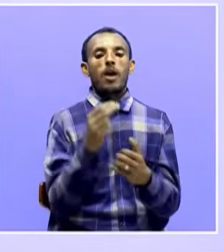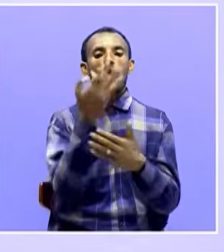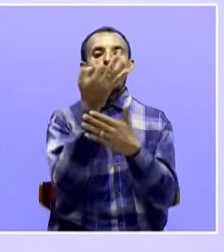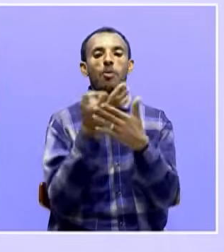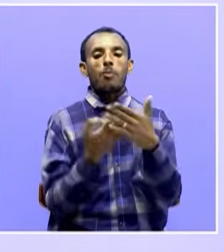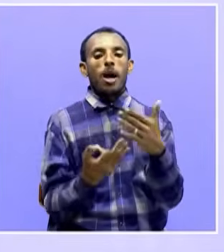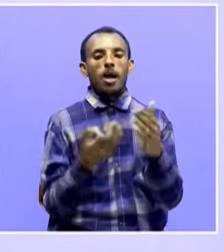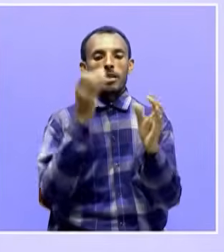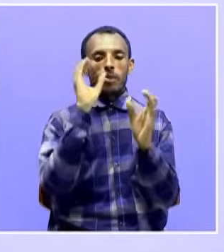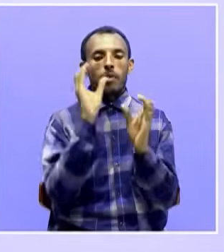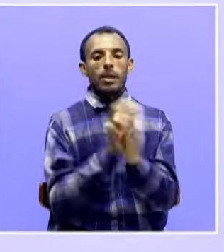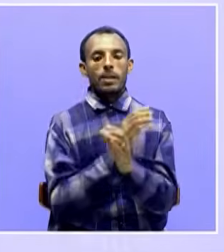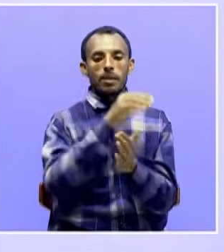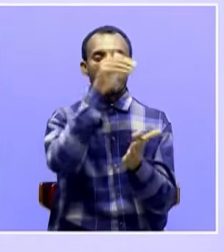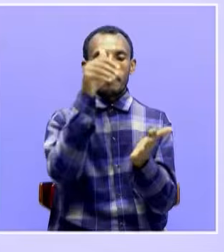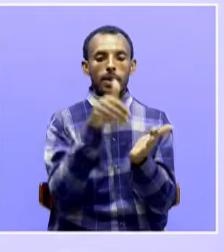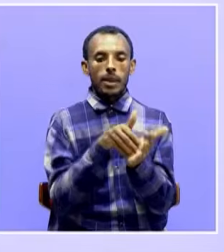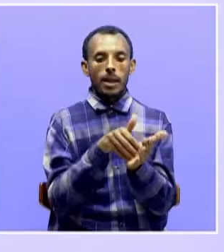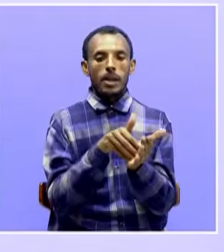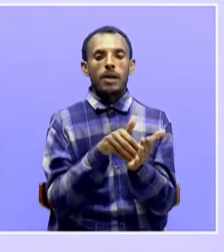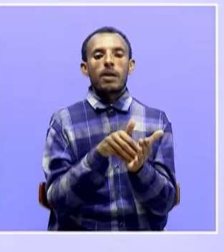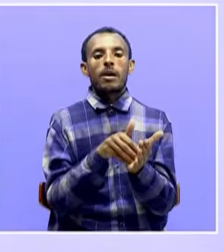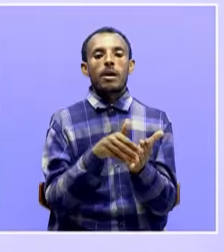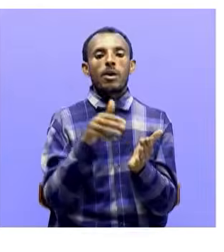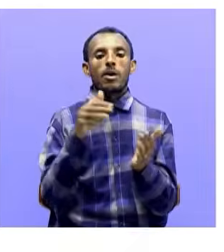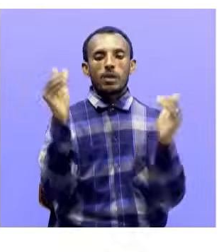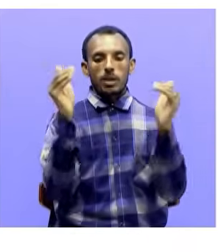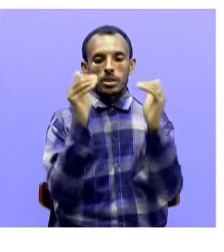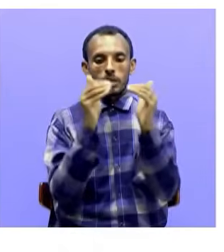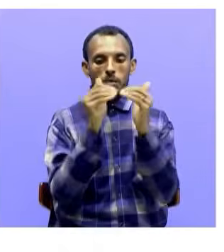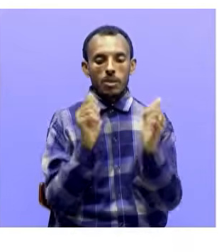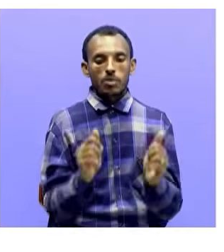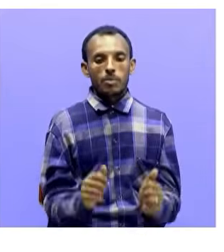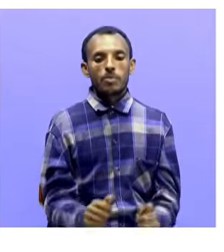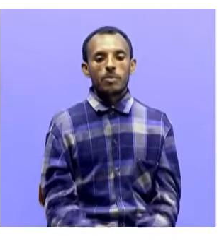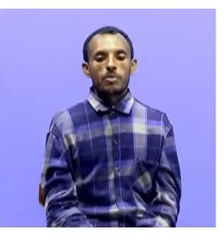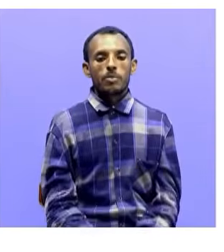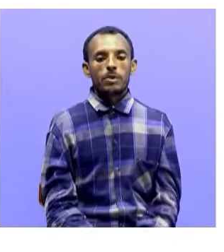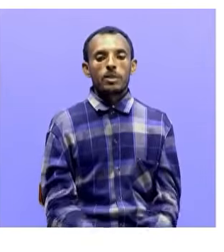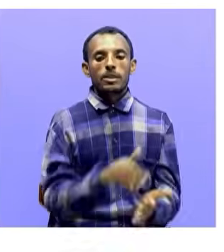to calculate the median. Median will be equal to,